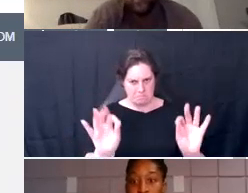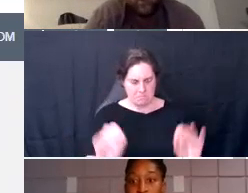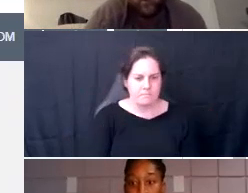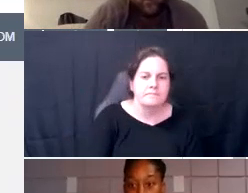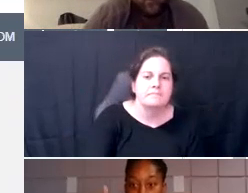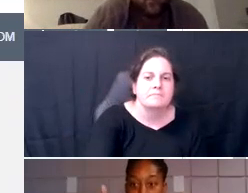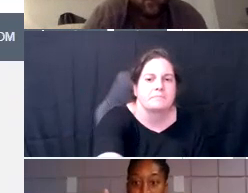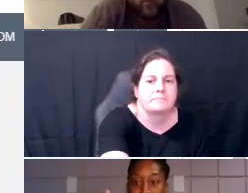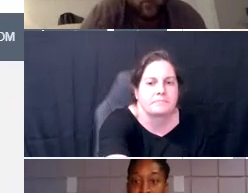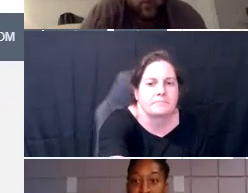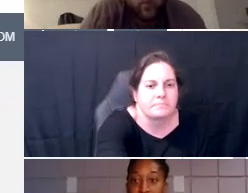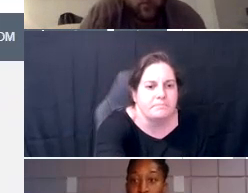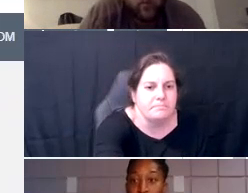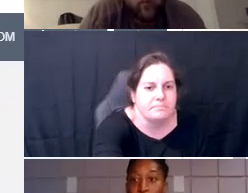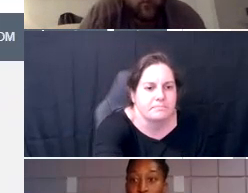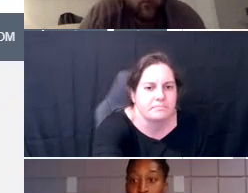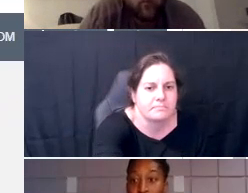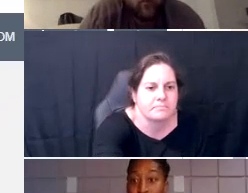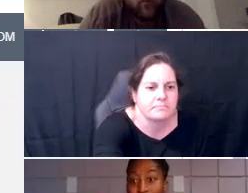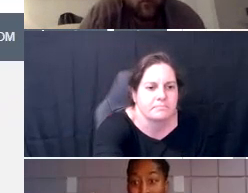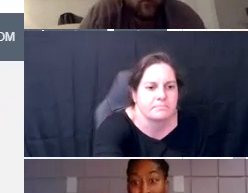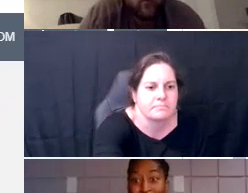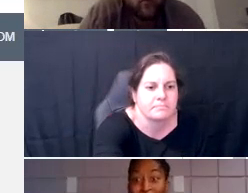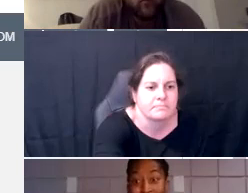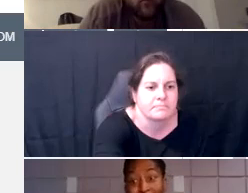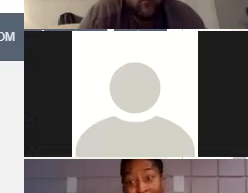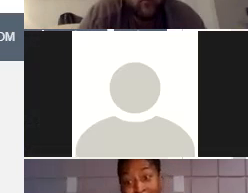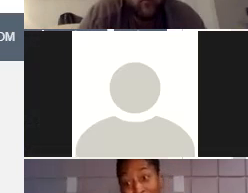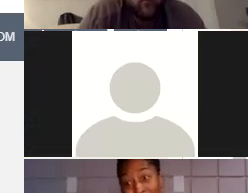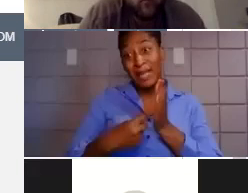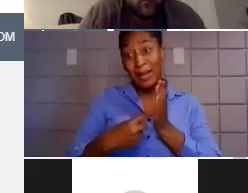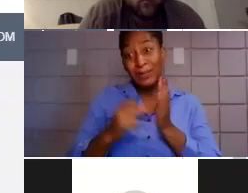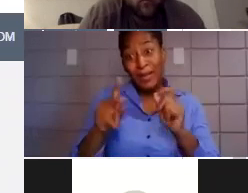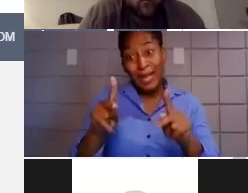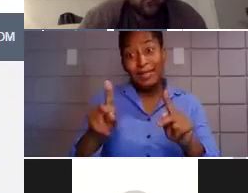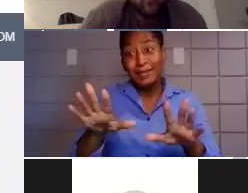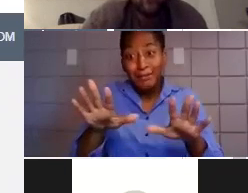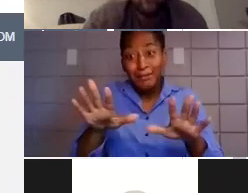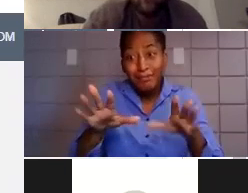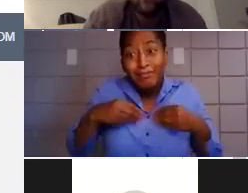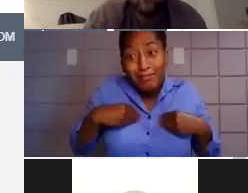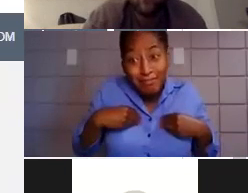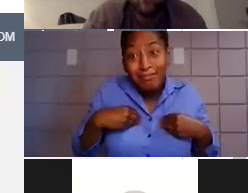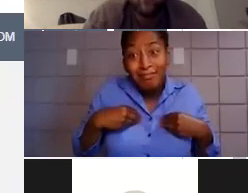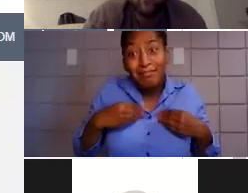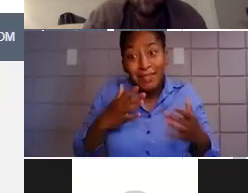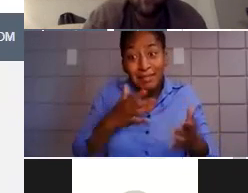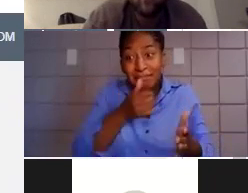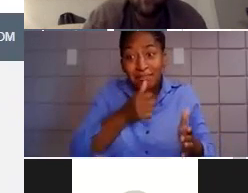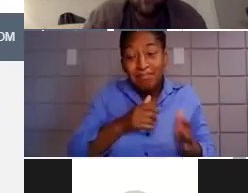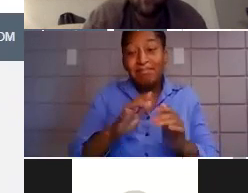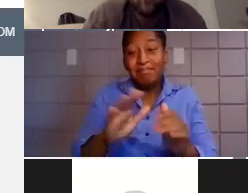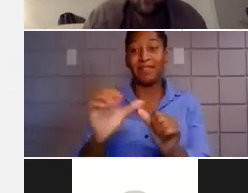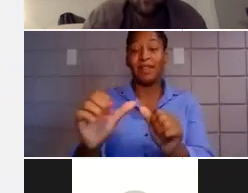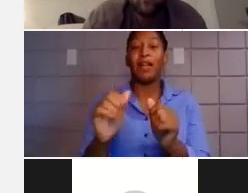I tell everybody I'm a little bit long-winded, so indulge me on that one. All right. So now we're going to